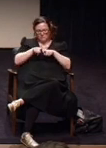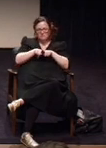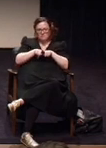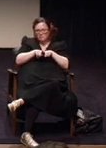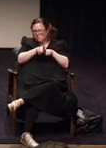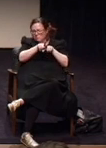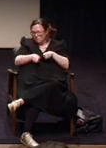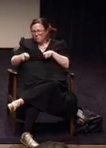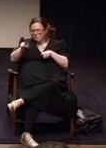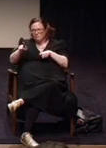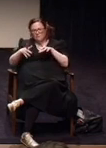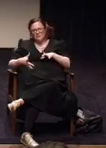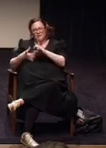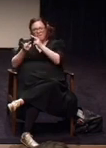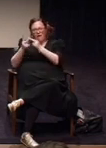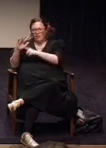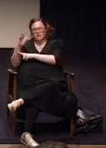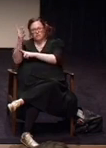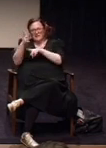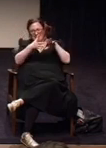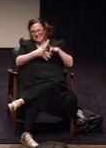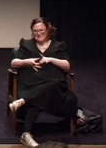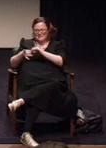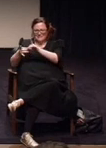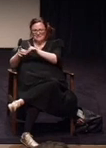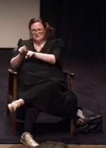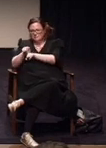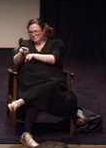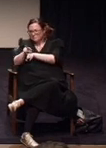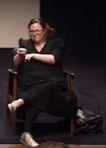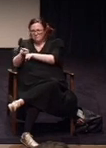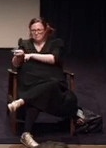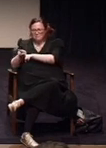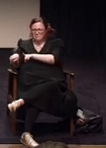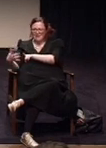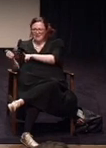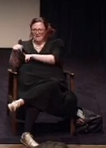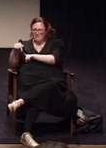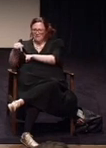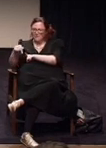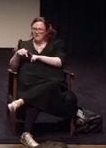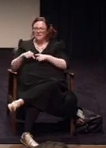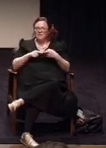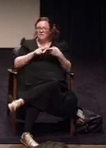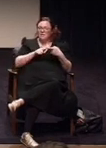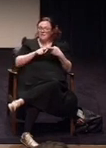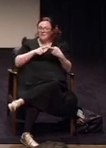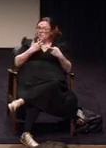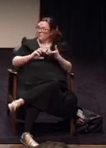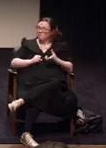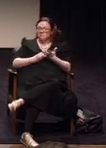trees. And there you have, what are you supposed to do with different kinds of cases? And this is based on experience.